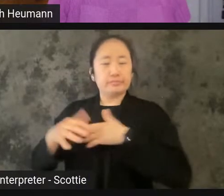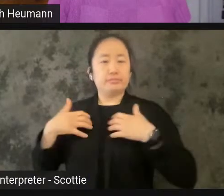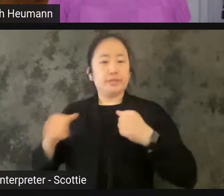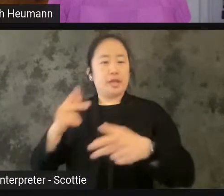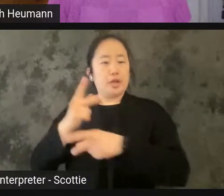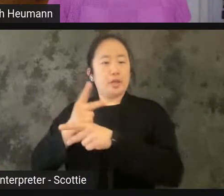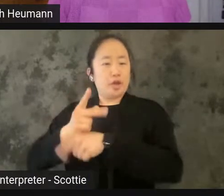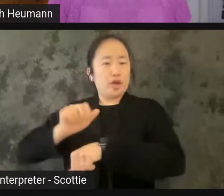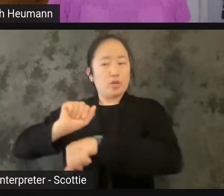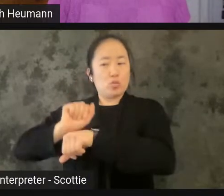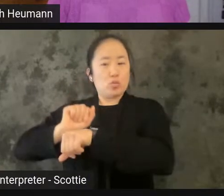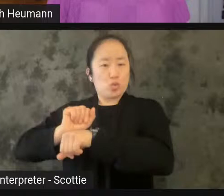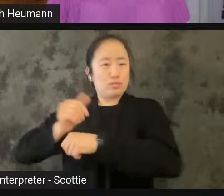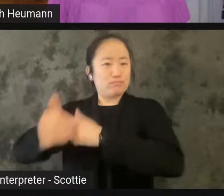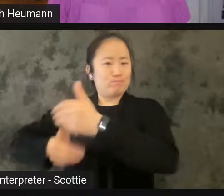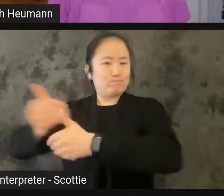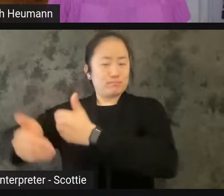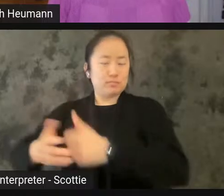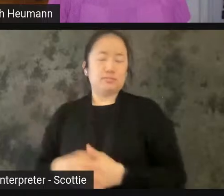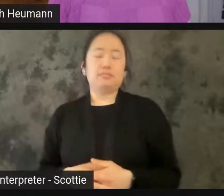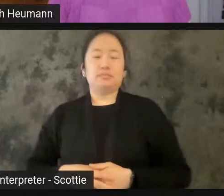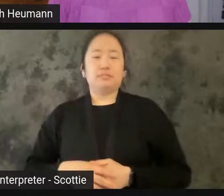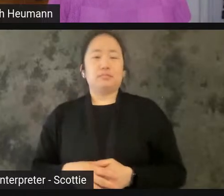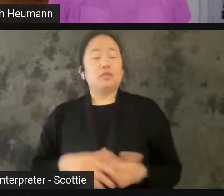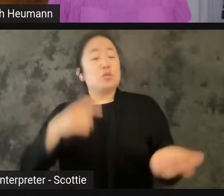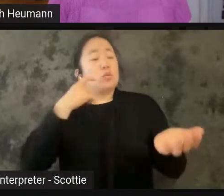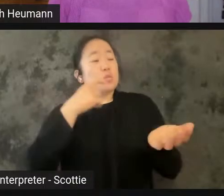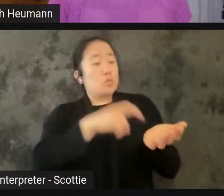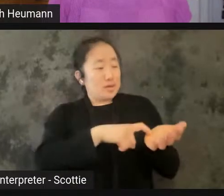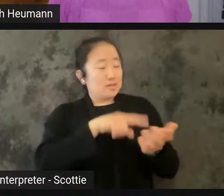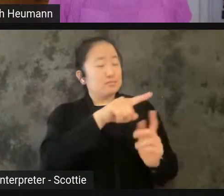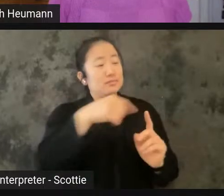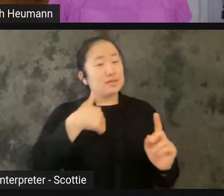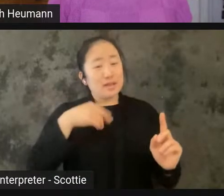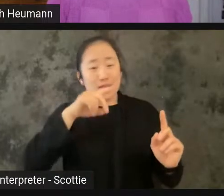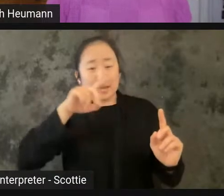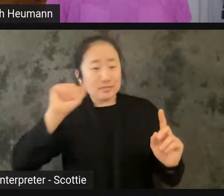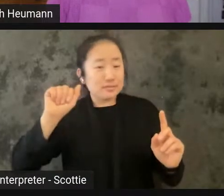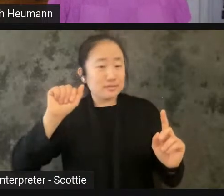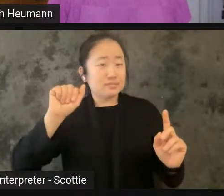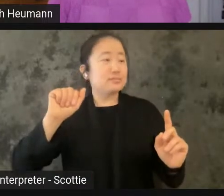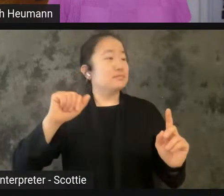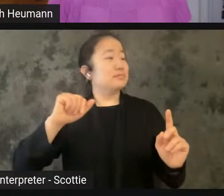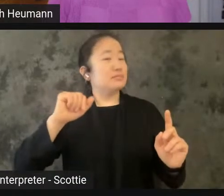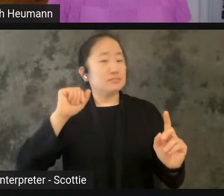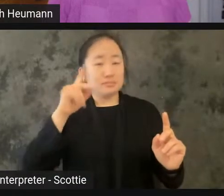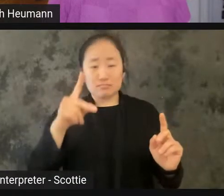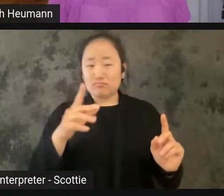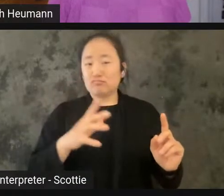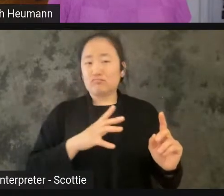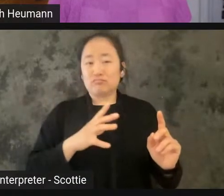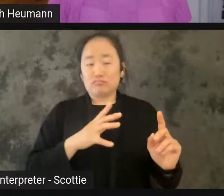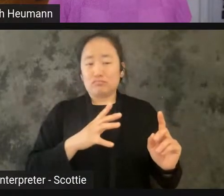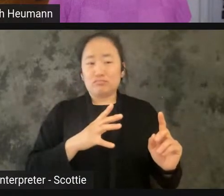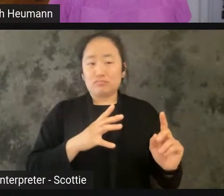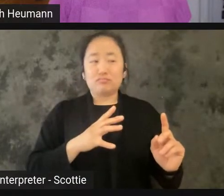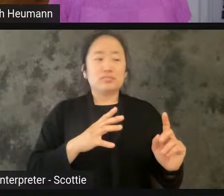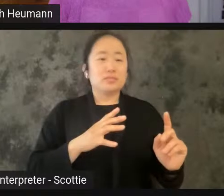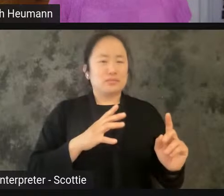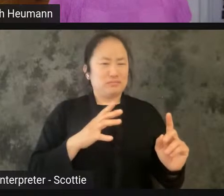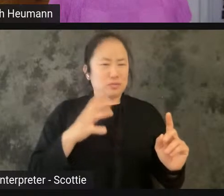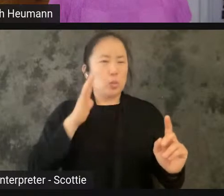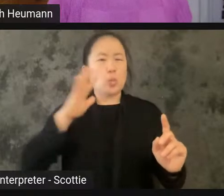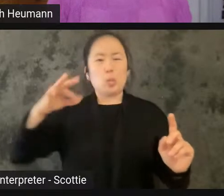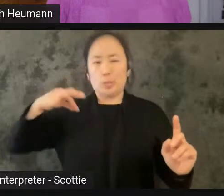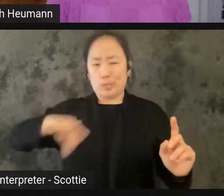recognizing that their disability, which may be coupled with many other characteristics, also is very beneficial for the people